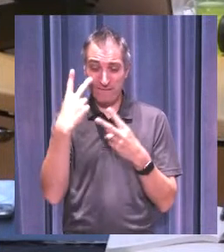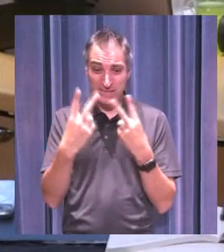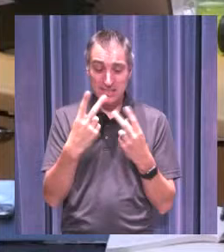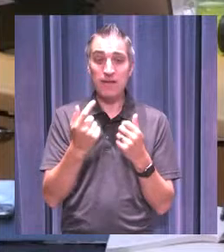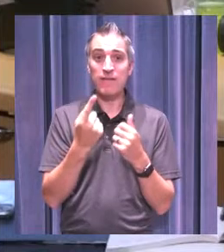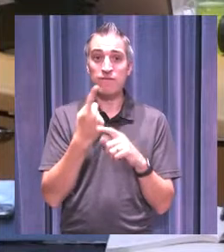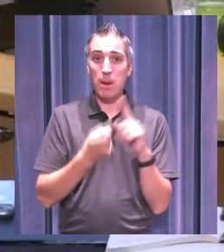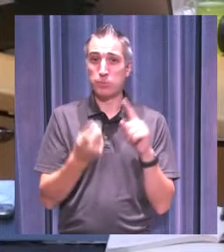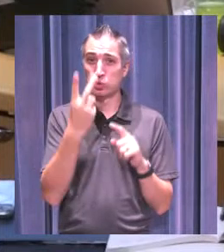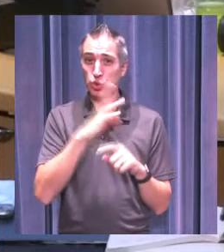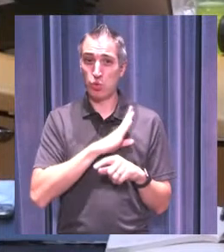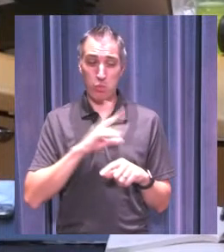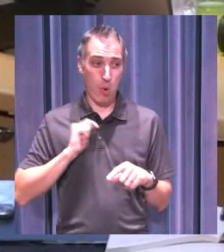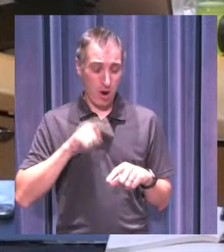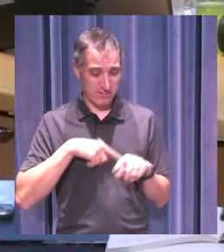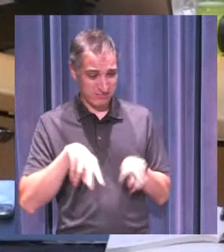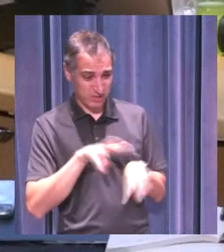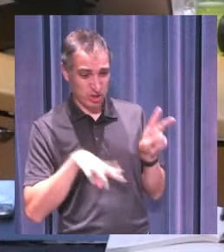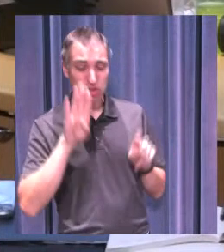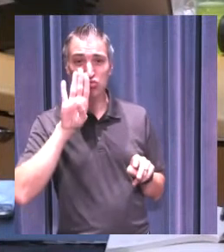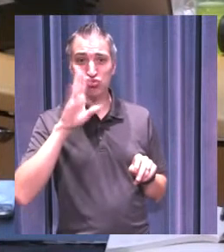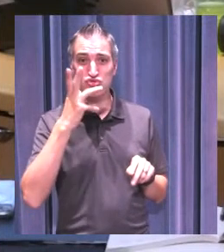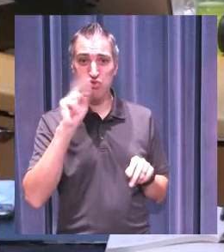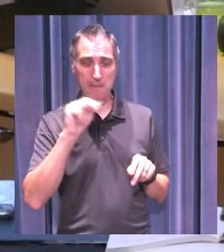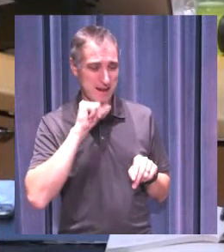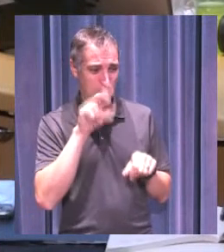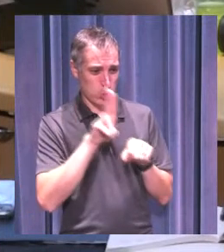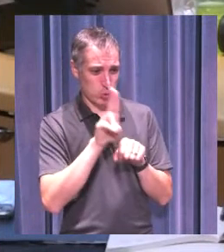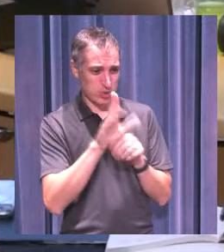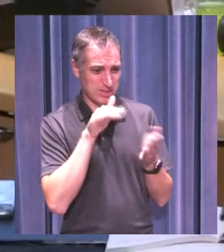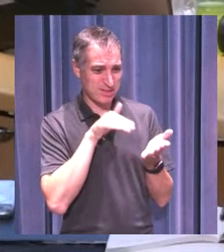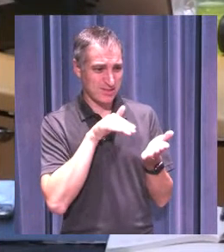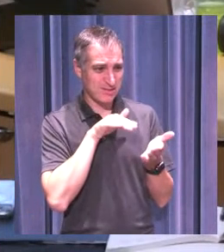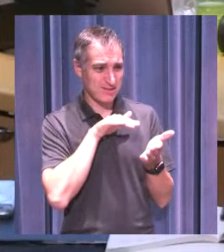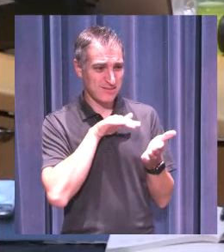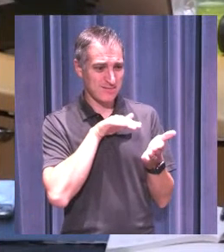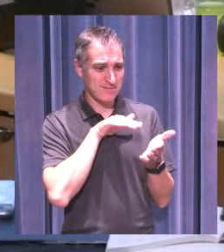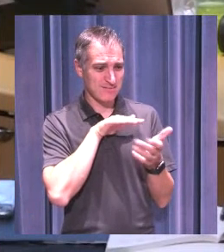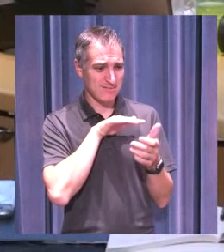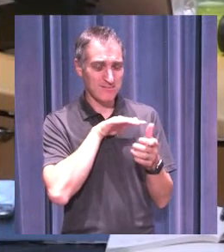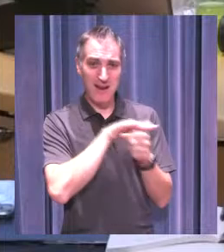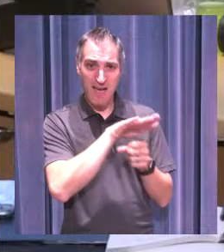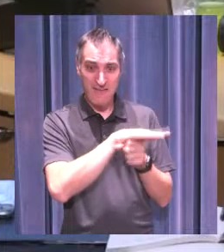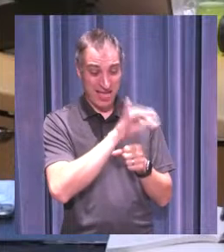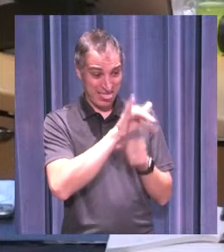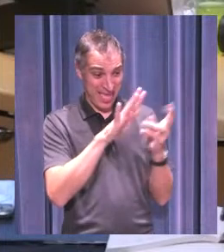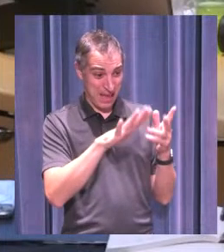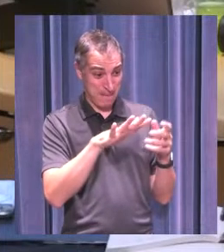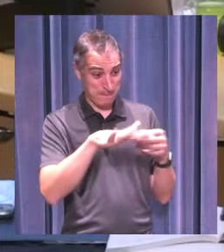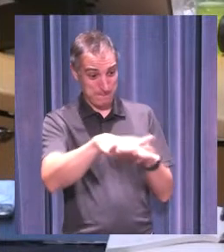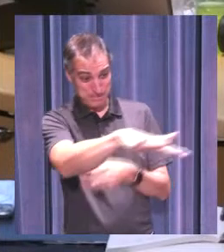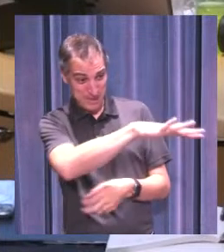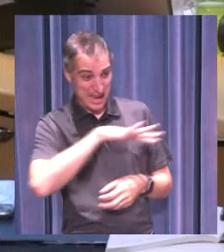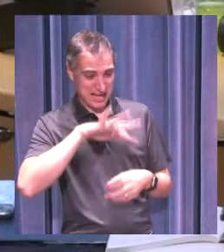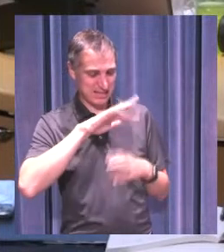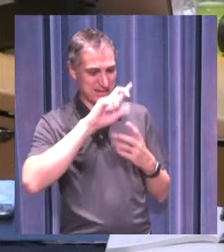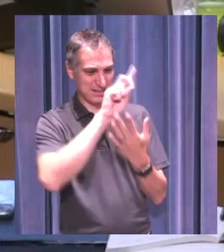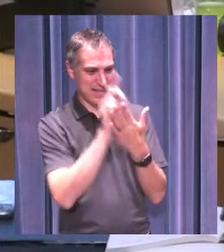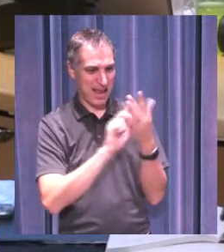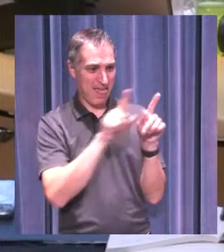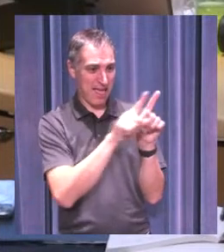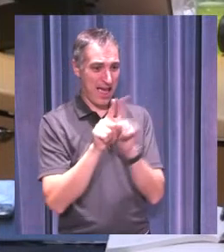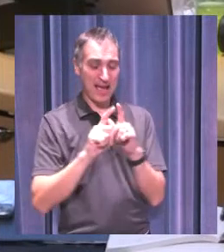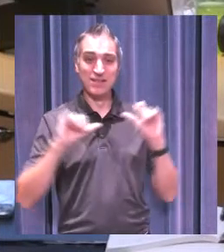members, the assumption was made that Durham is underutilized and that this space, which is designed as a fitness